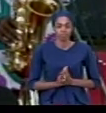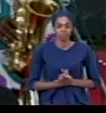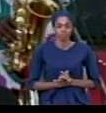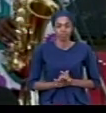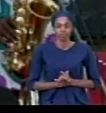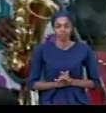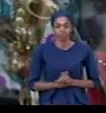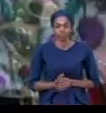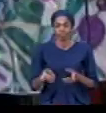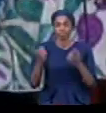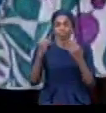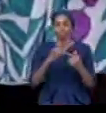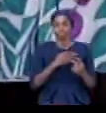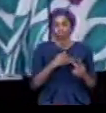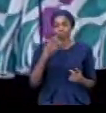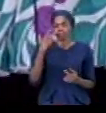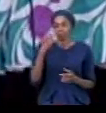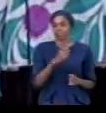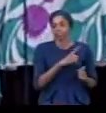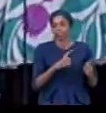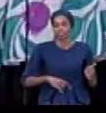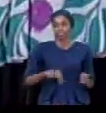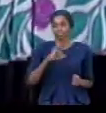Come and see the Lord is good.